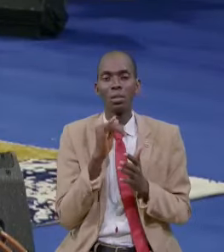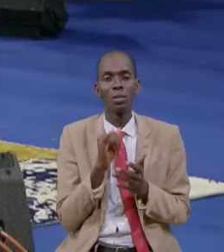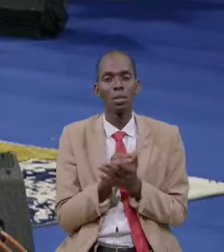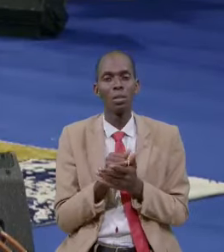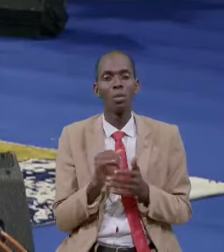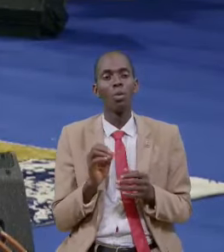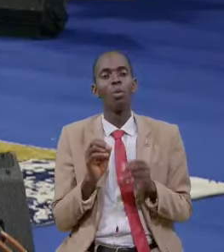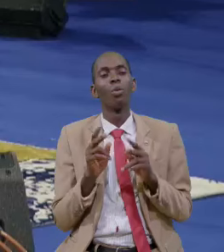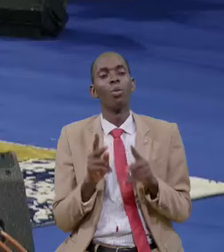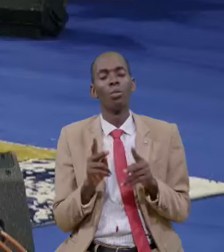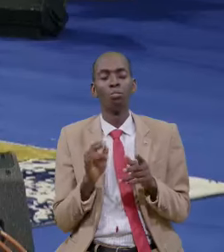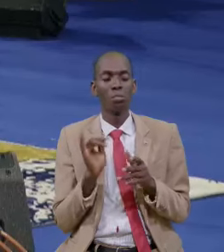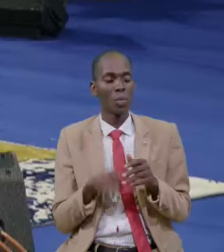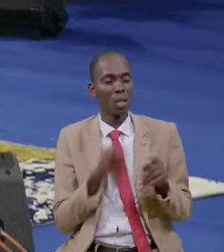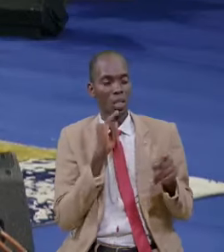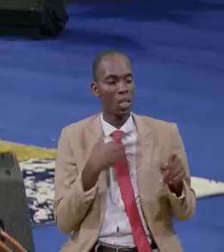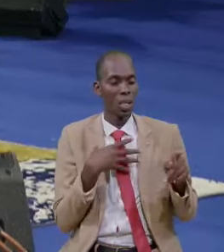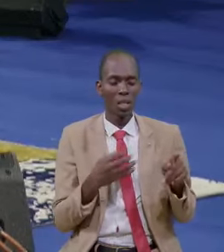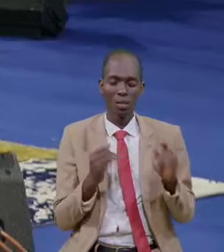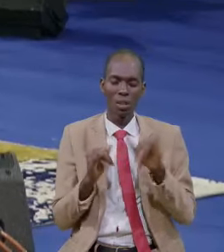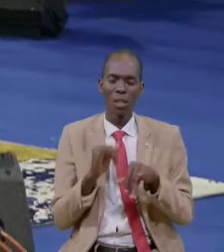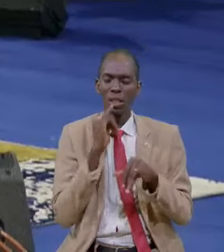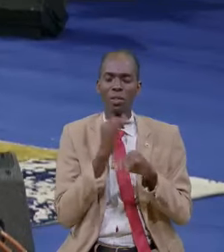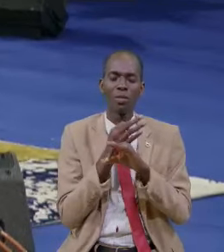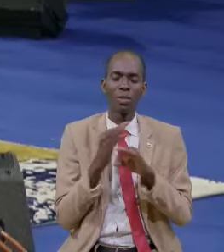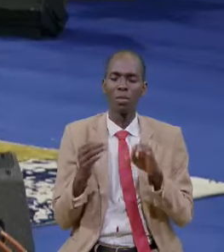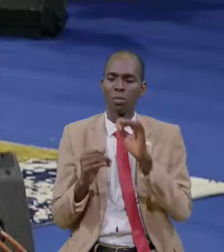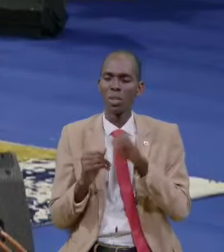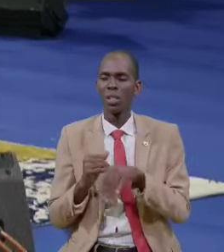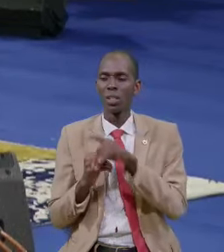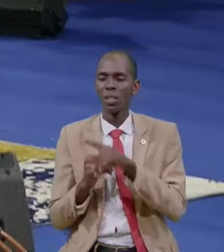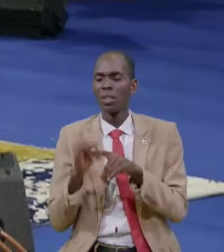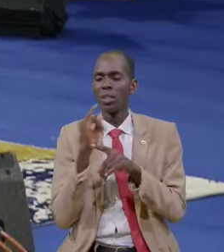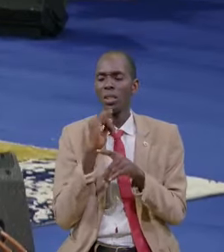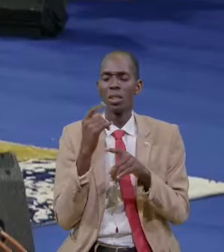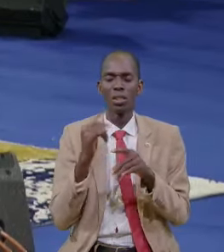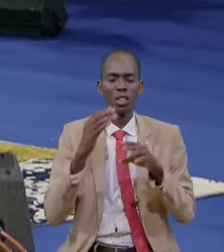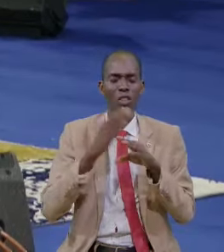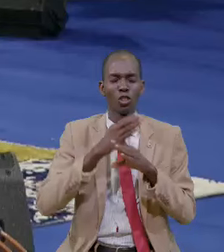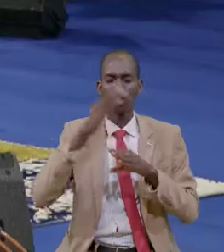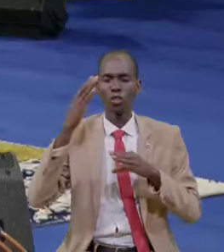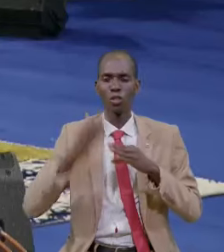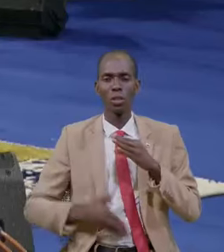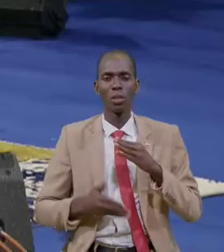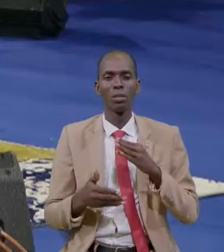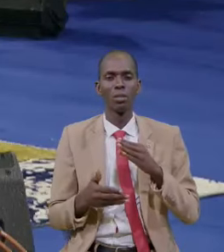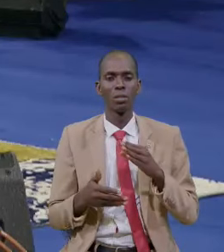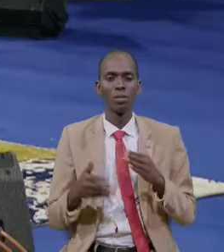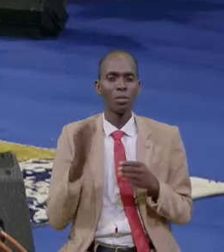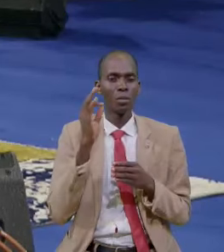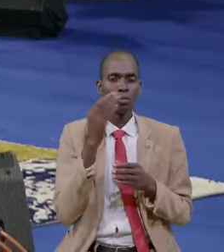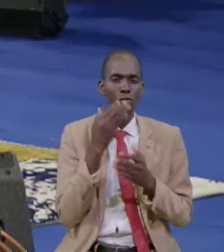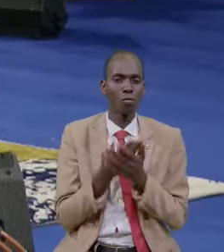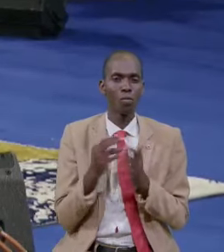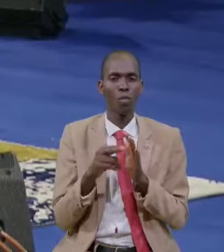provision, that the healing, that the freedom, and that is the total fullness of what I have for you.